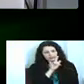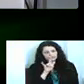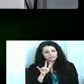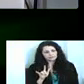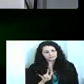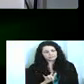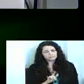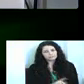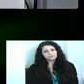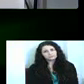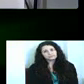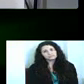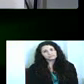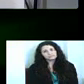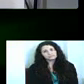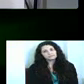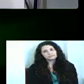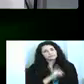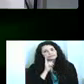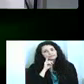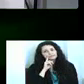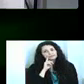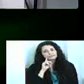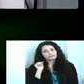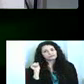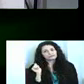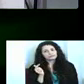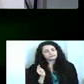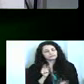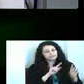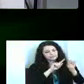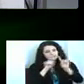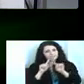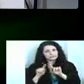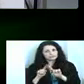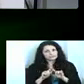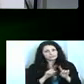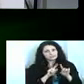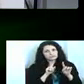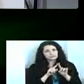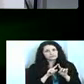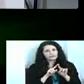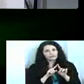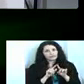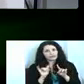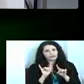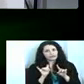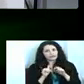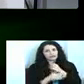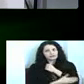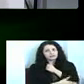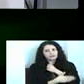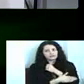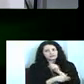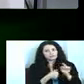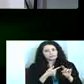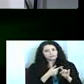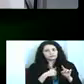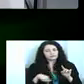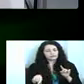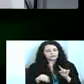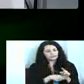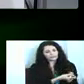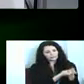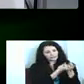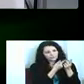I love you. The sounds are all as different as the lands from which